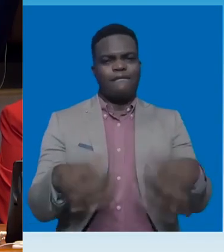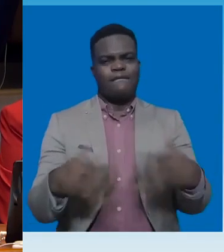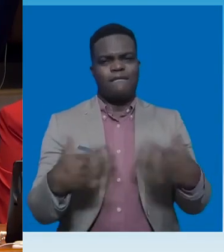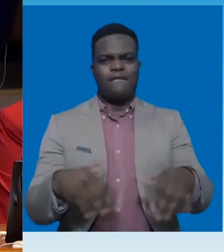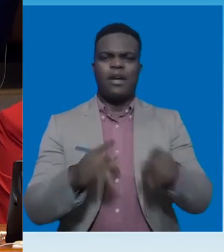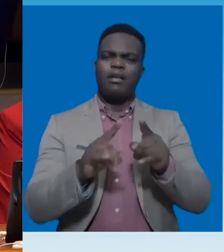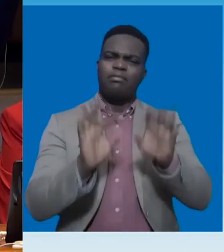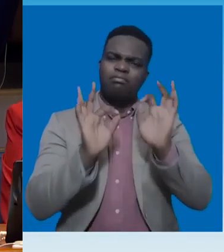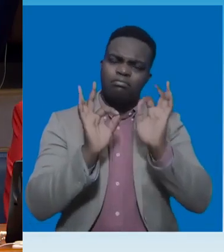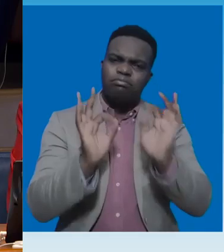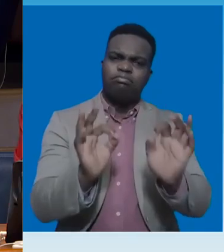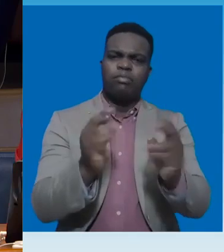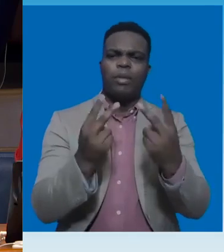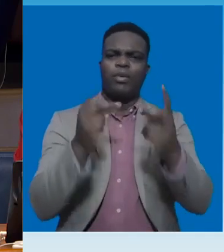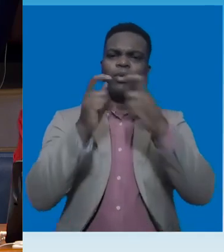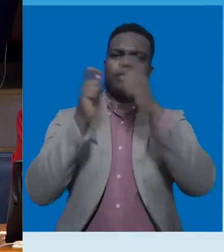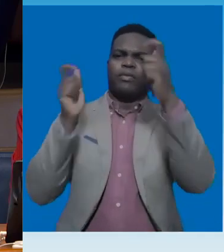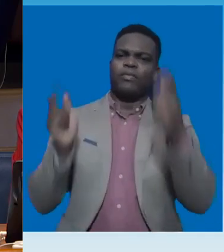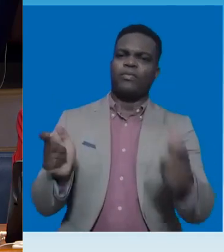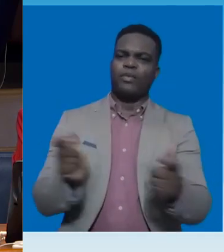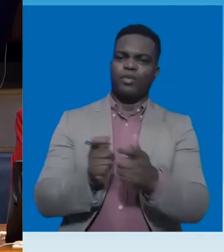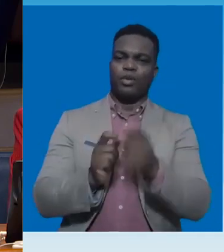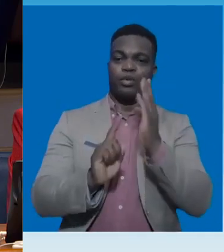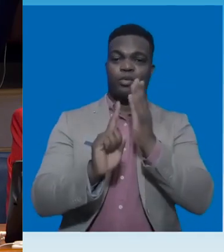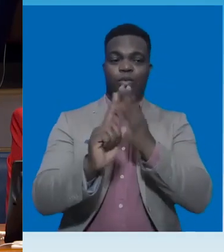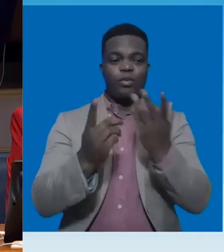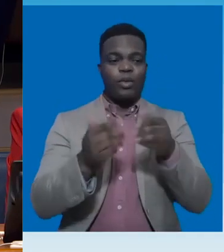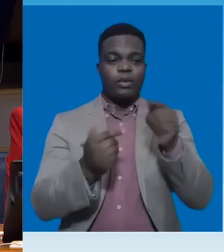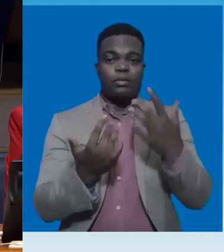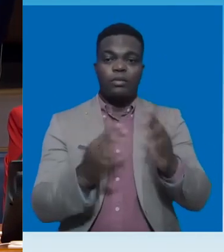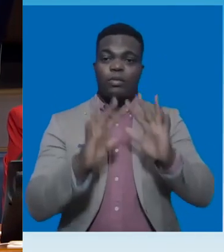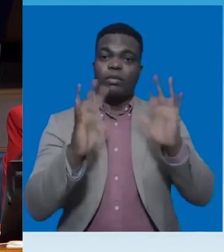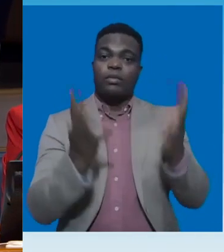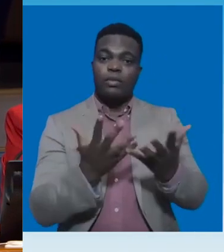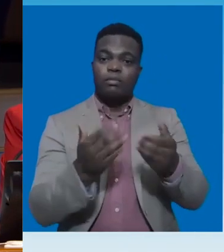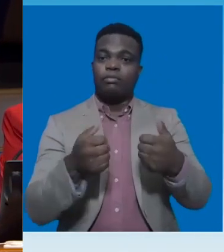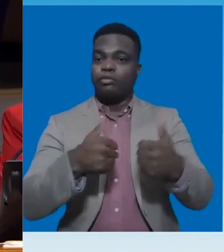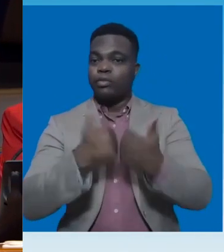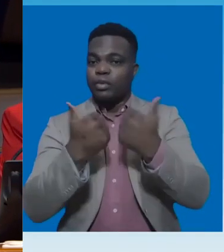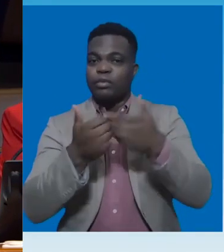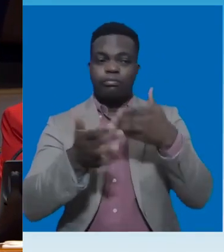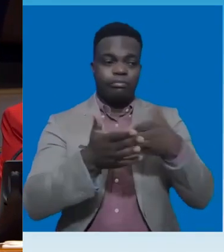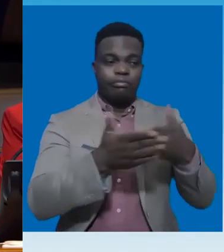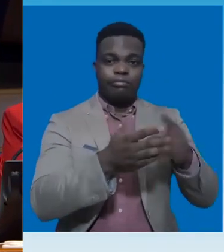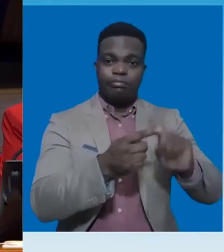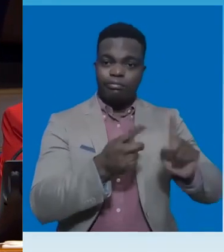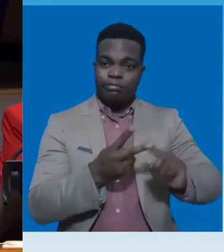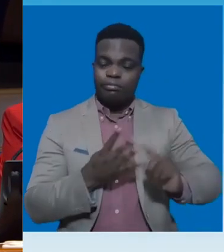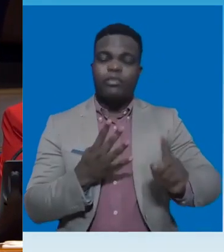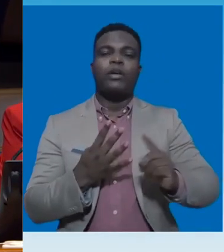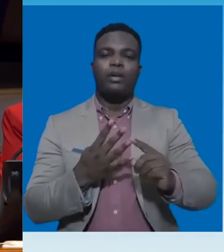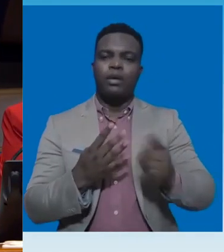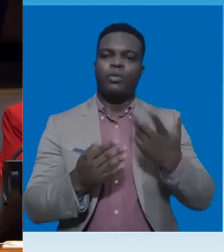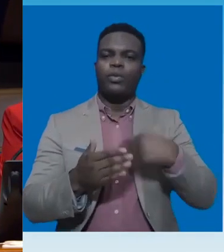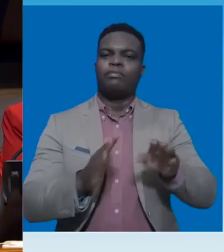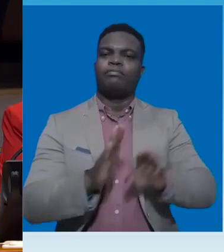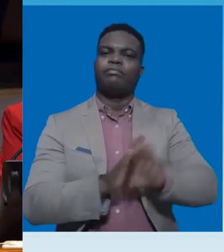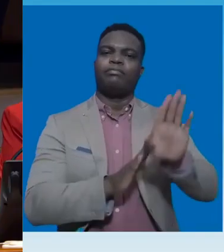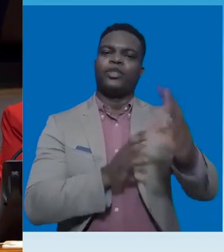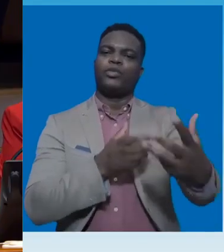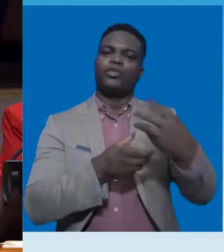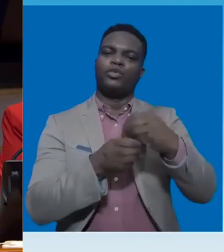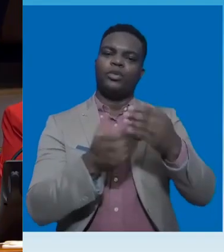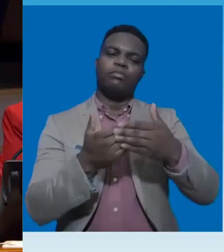while advancing disability inclusion through 2030. The United Nations must continue to lead by example. The adoption